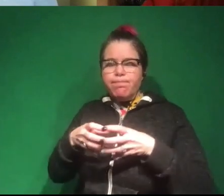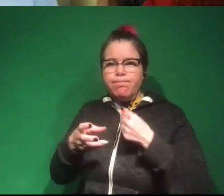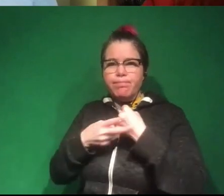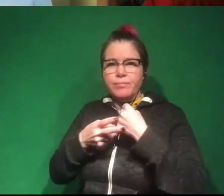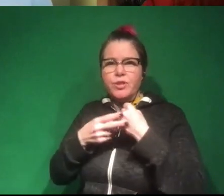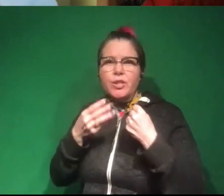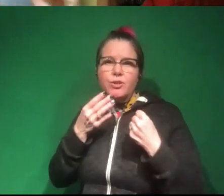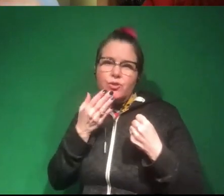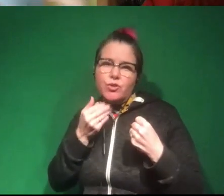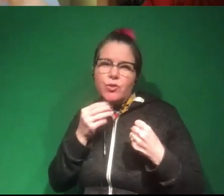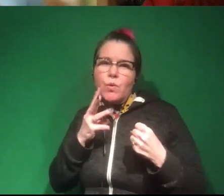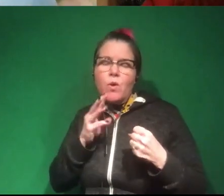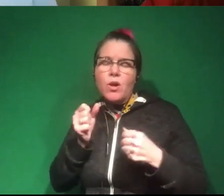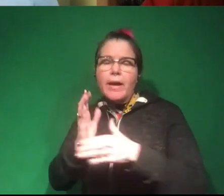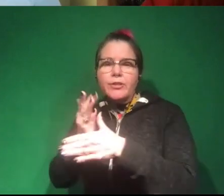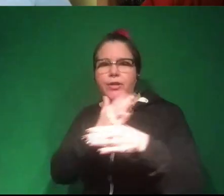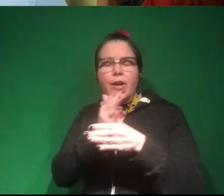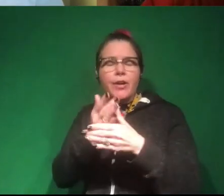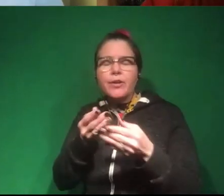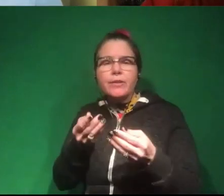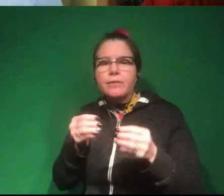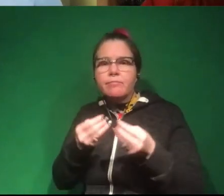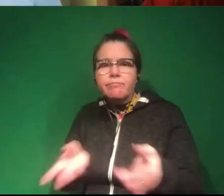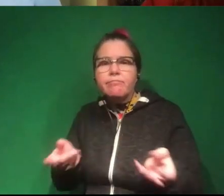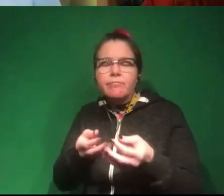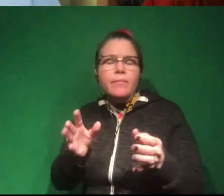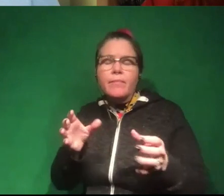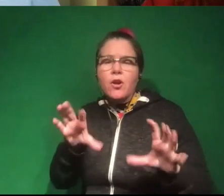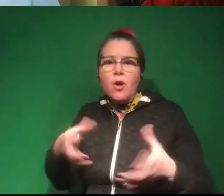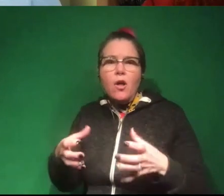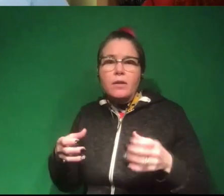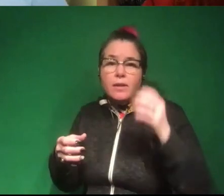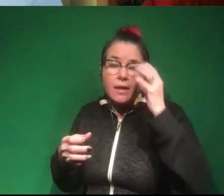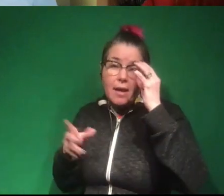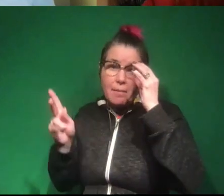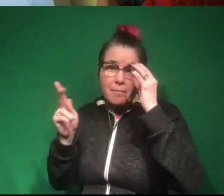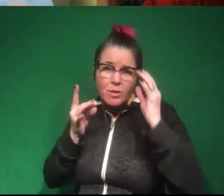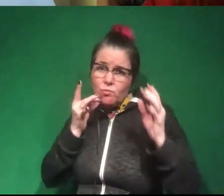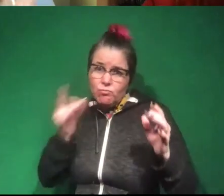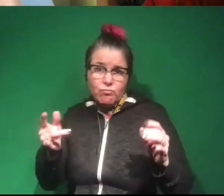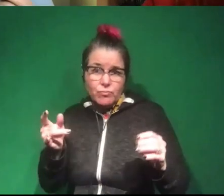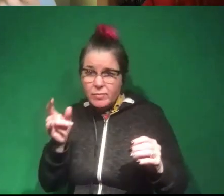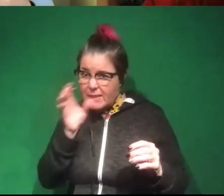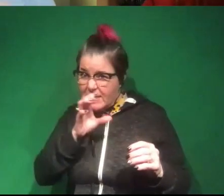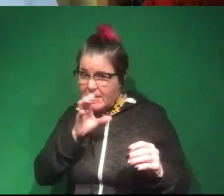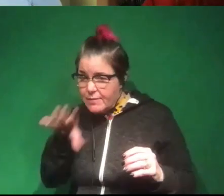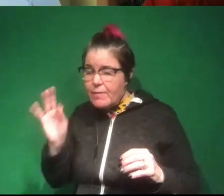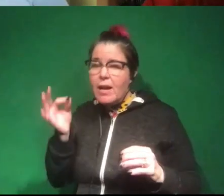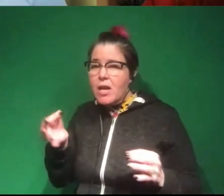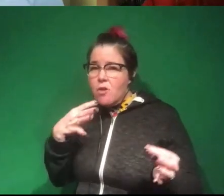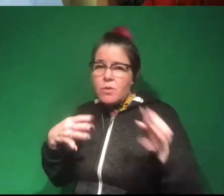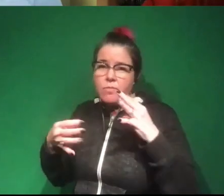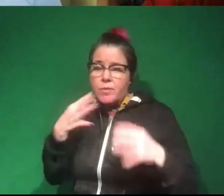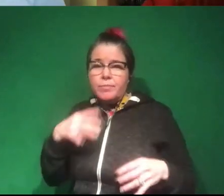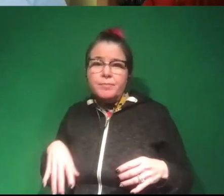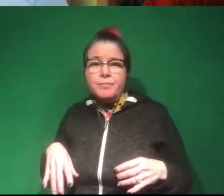water that they can help share and distribute within the colony. And it's like a delicacy. People find these, and they're eating them, and it's